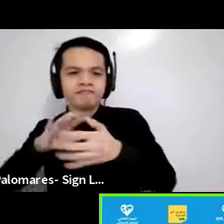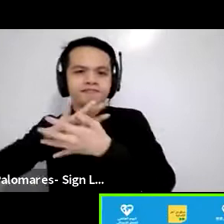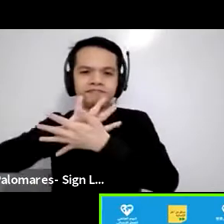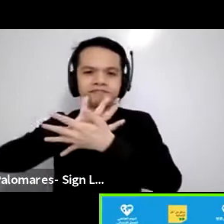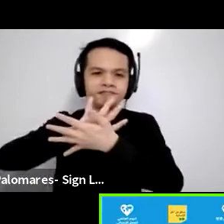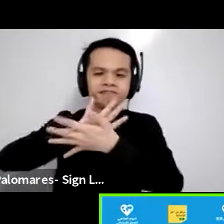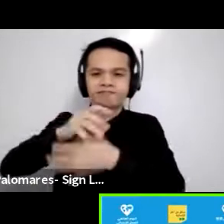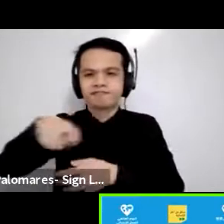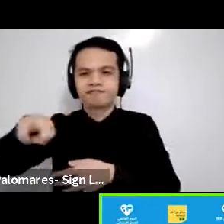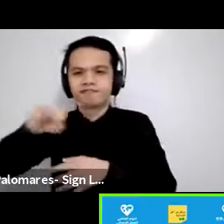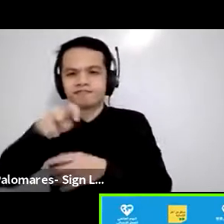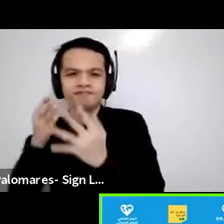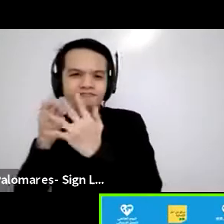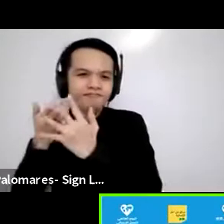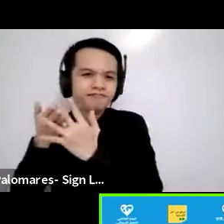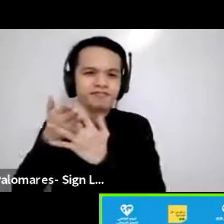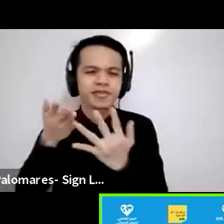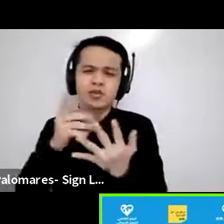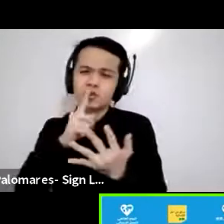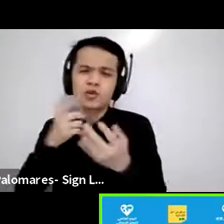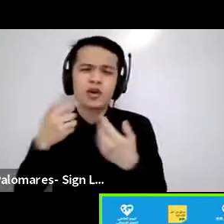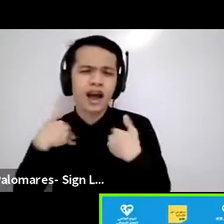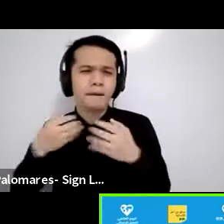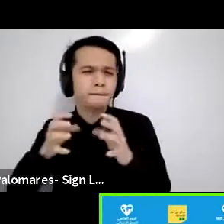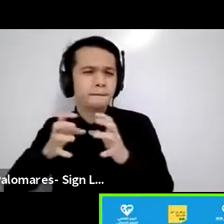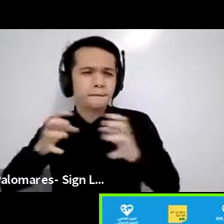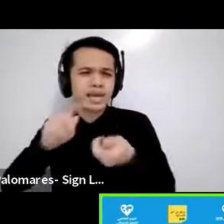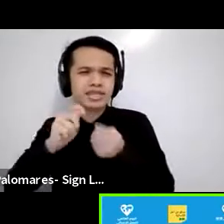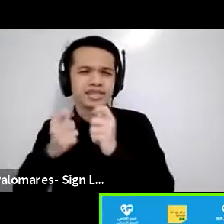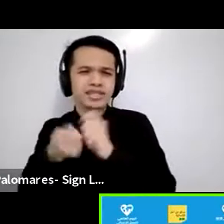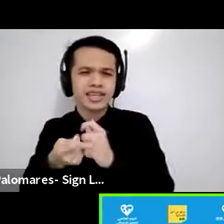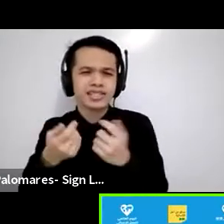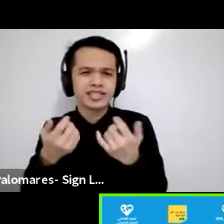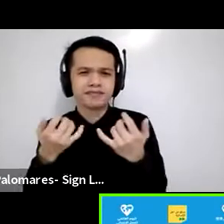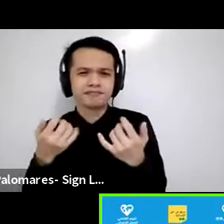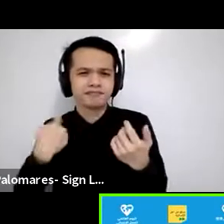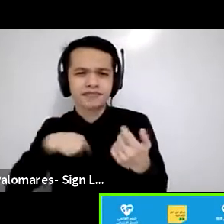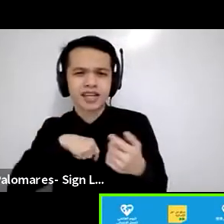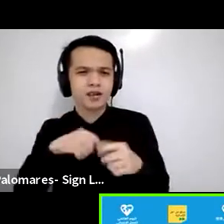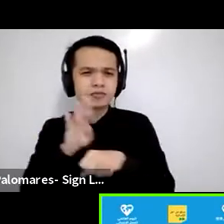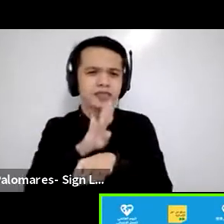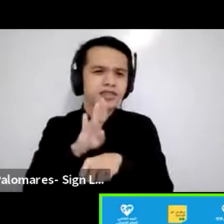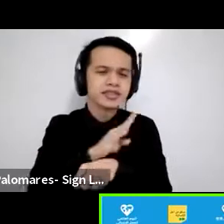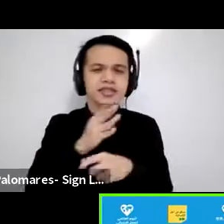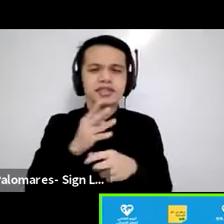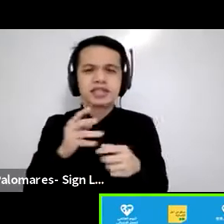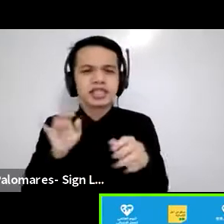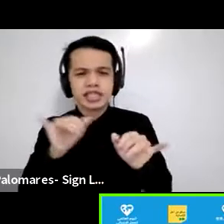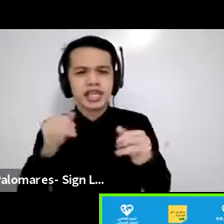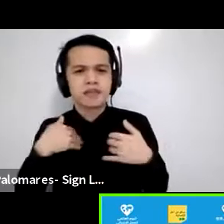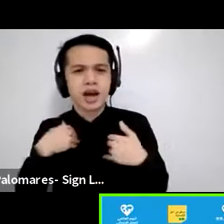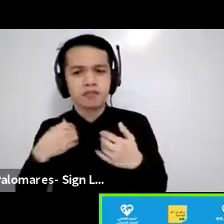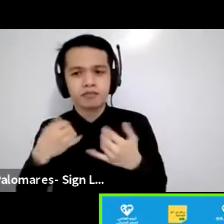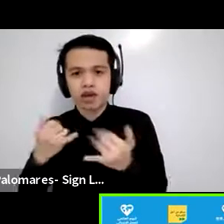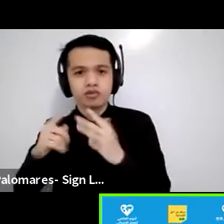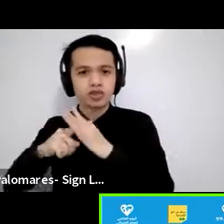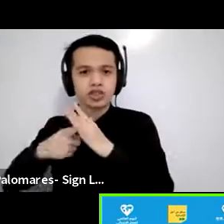journey. So there's been a big change in the way we've done business. There are a number of startups as well who we work with.